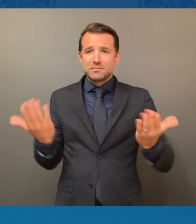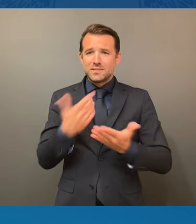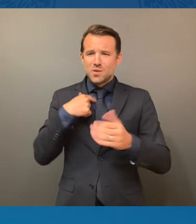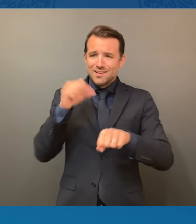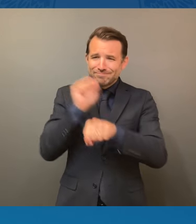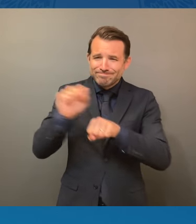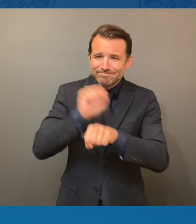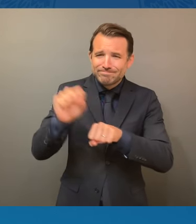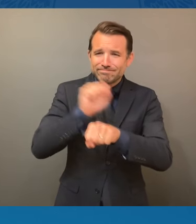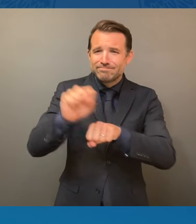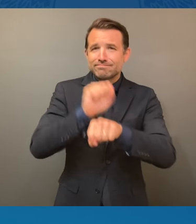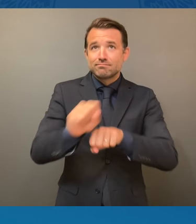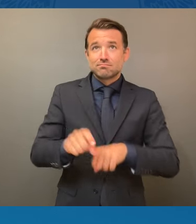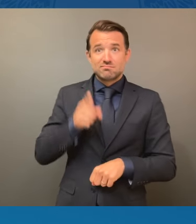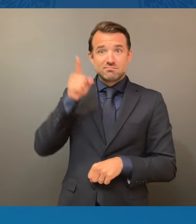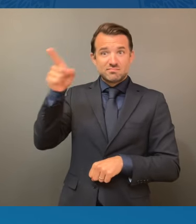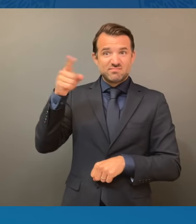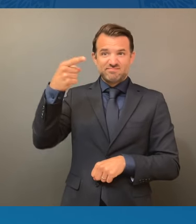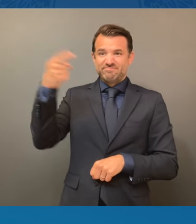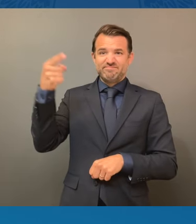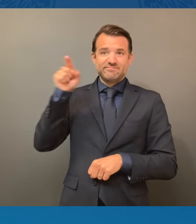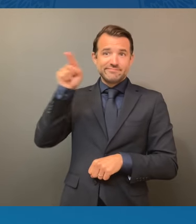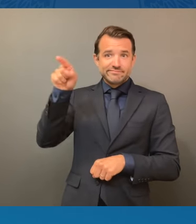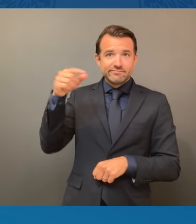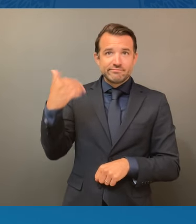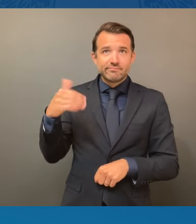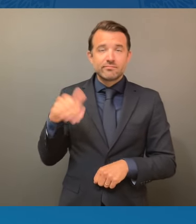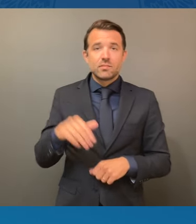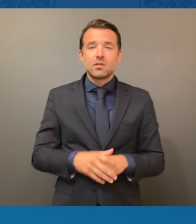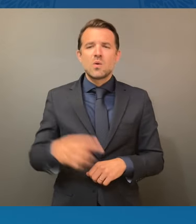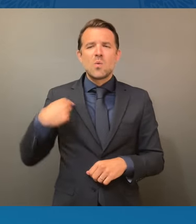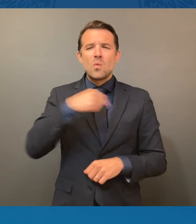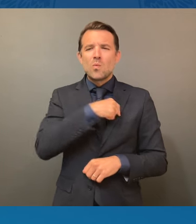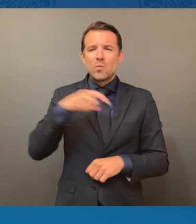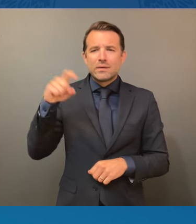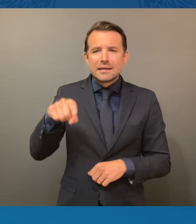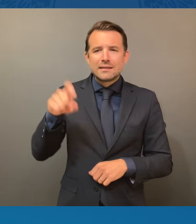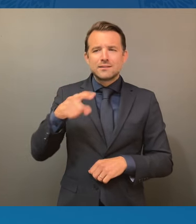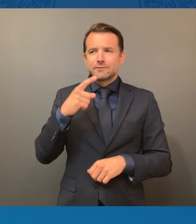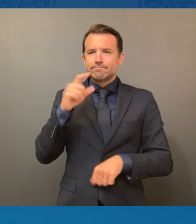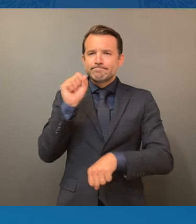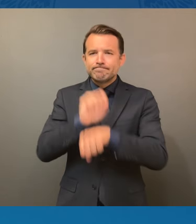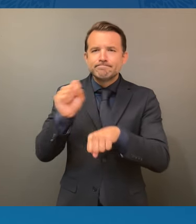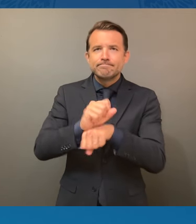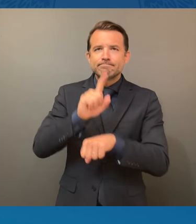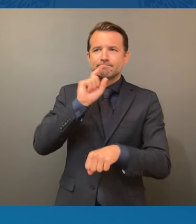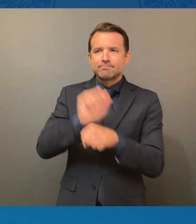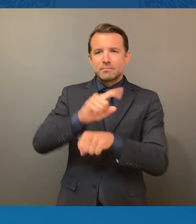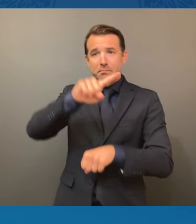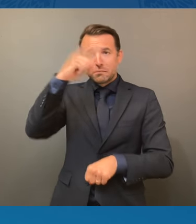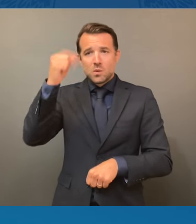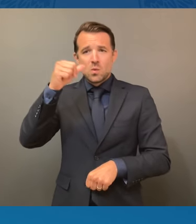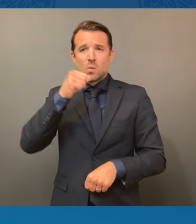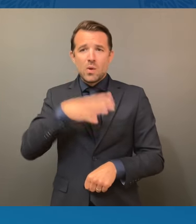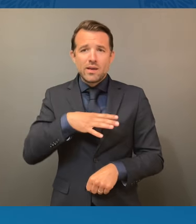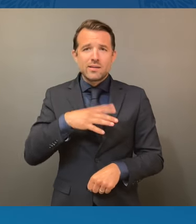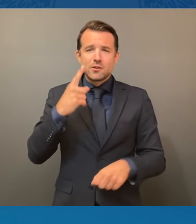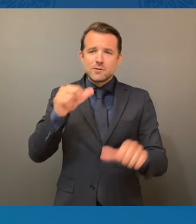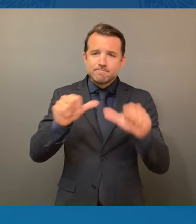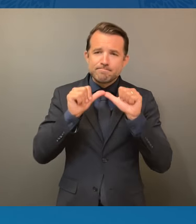we must do everything in our power to ensure that Black women can continue breaking glass